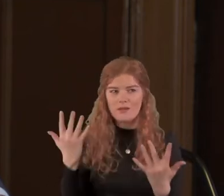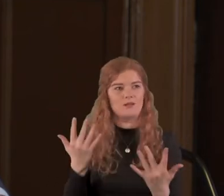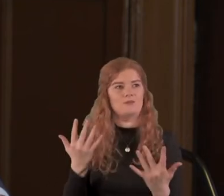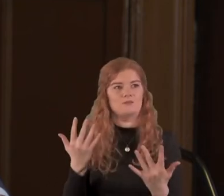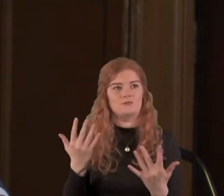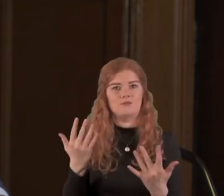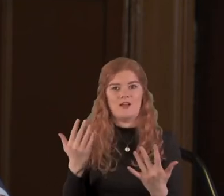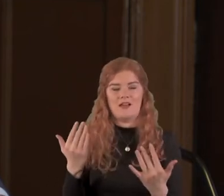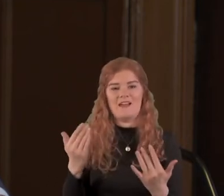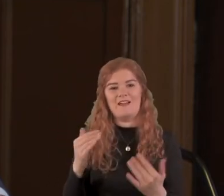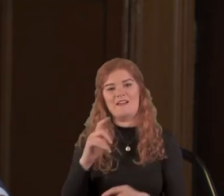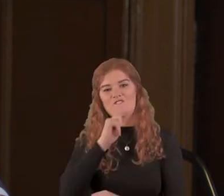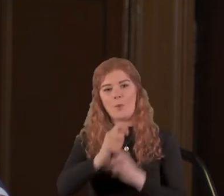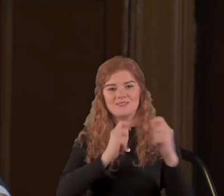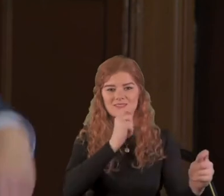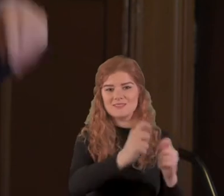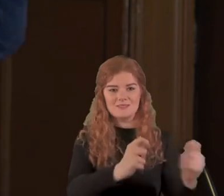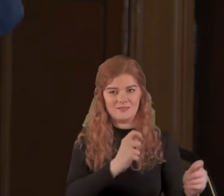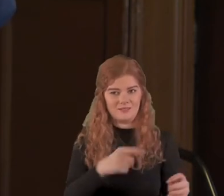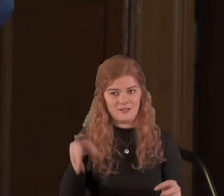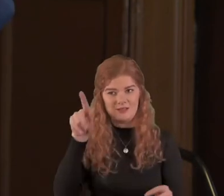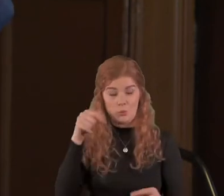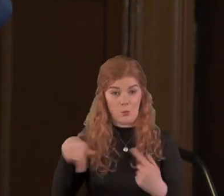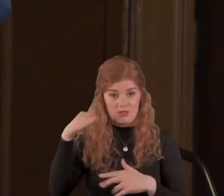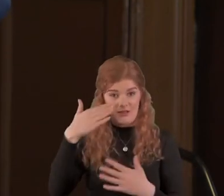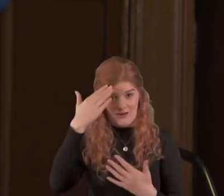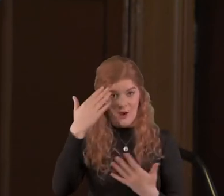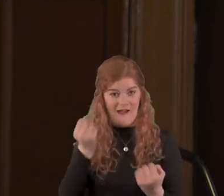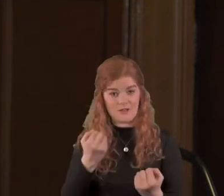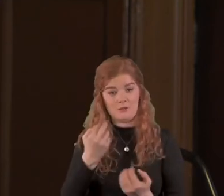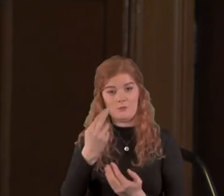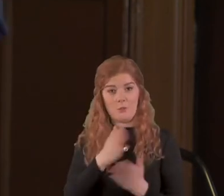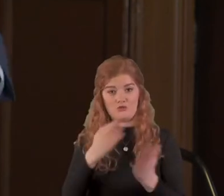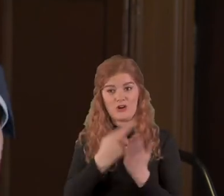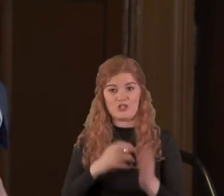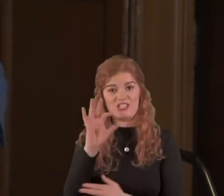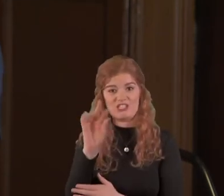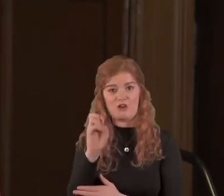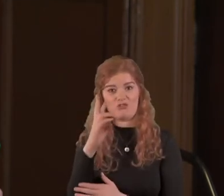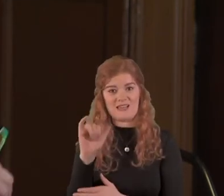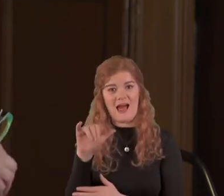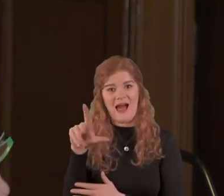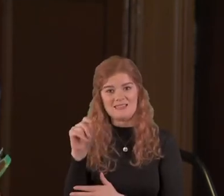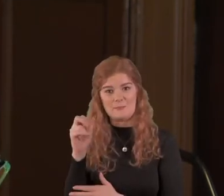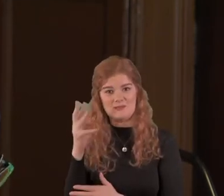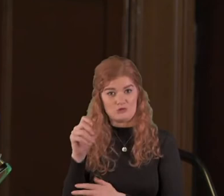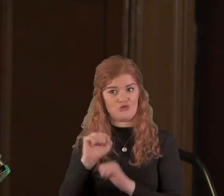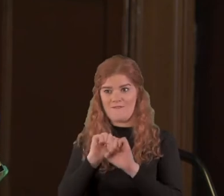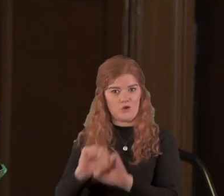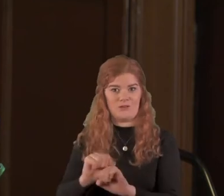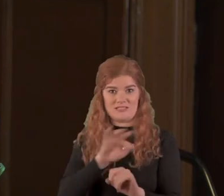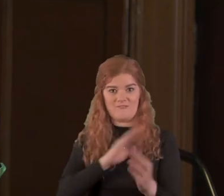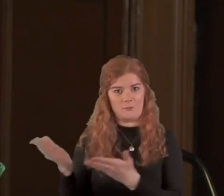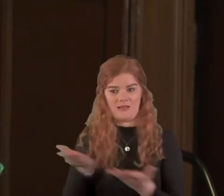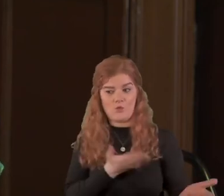There were so many informants. I think we now know as a public record that Gerry Adams's driver was passing information.